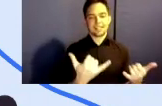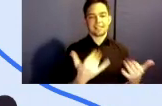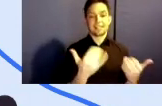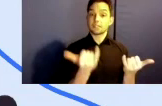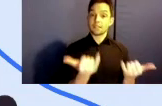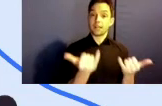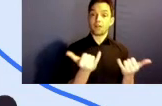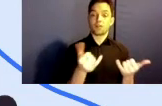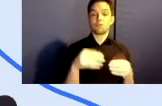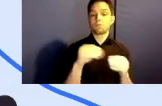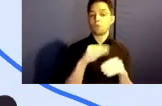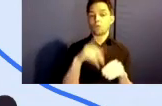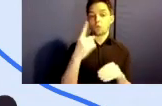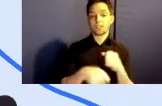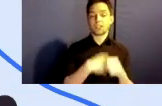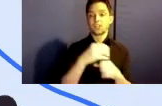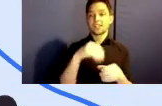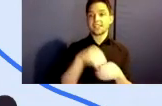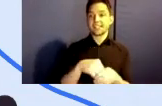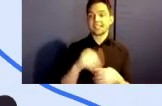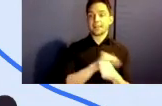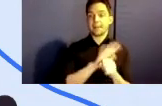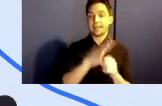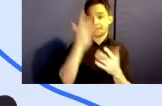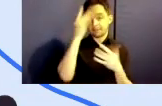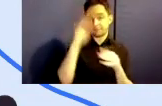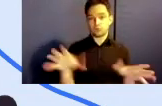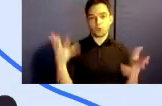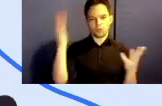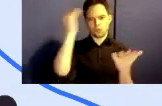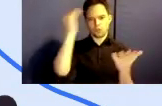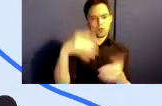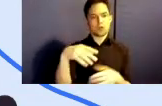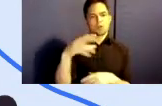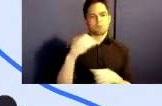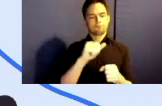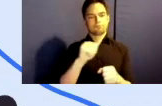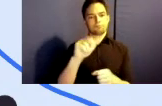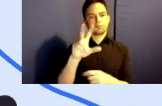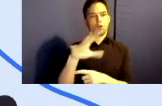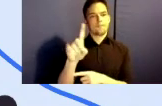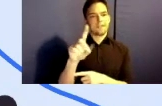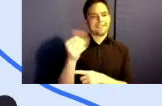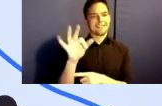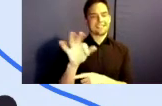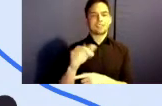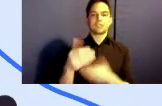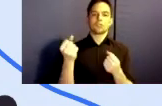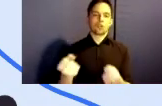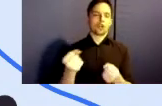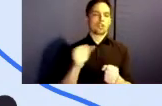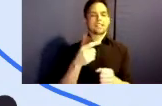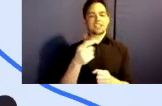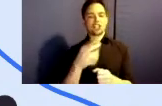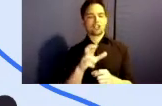over 1 year into the pandemic, we already know that COVID-19 has been highly gendered with respect to